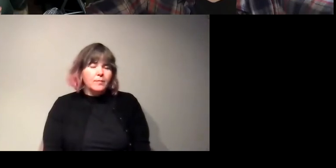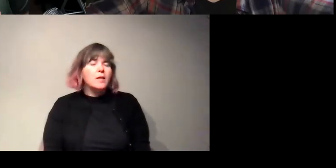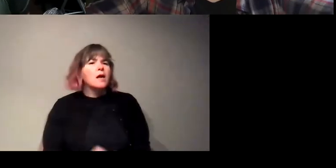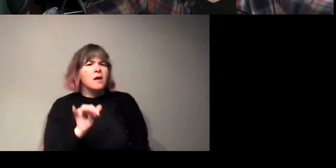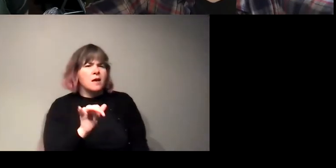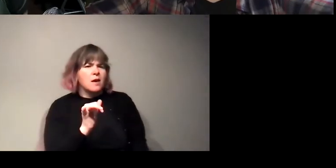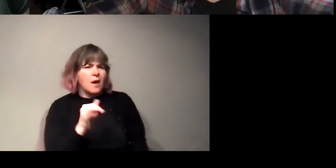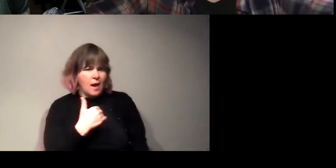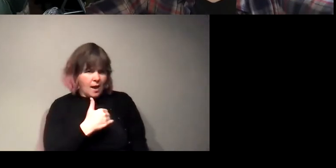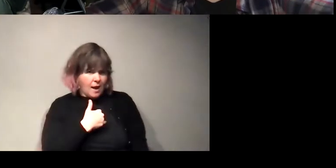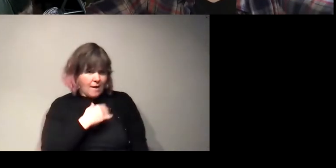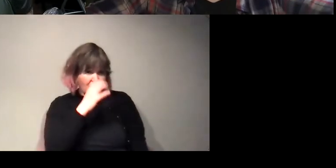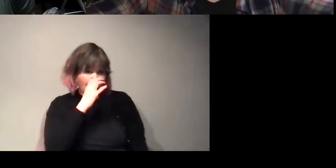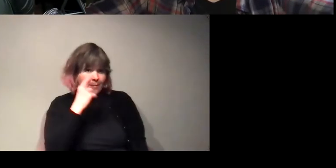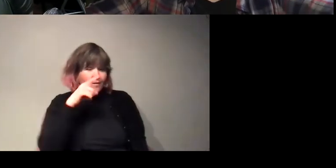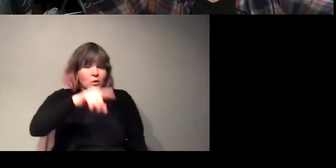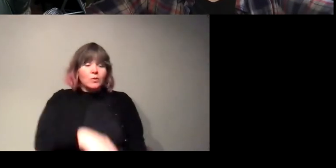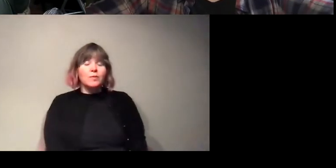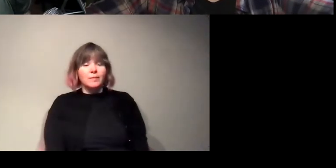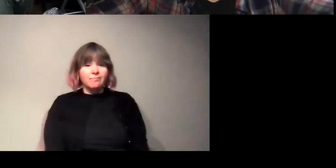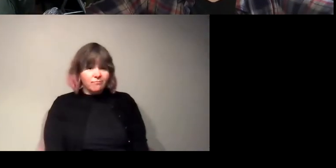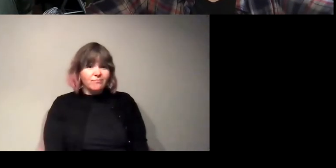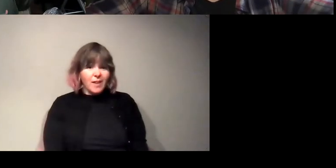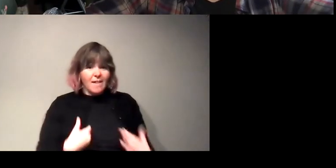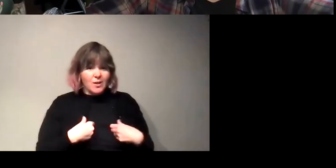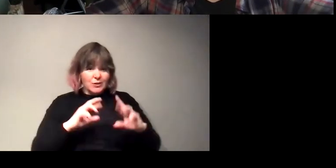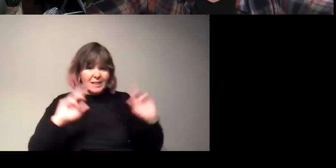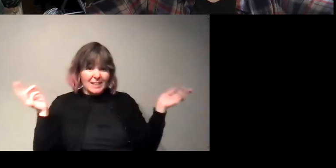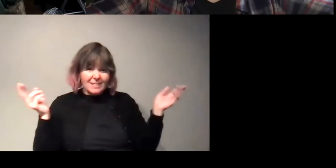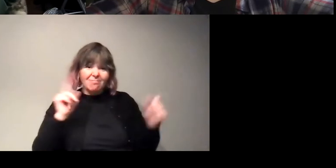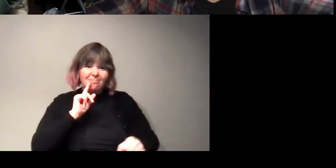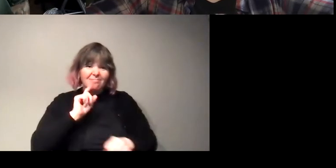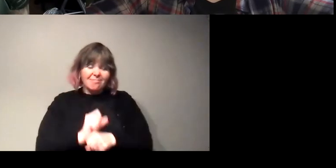I have a comic for you, as a matter of fact.